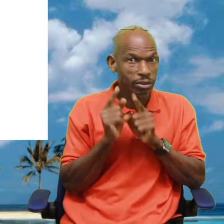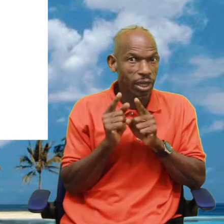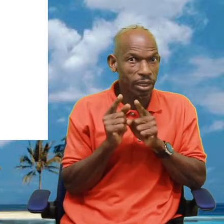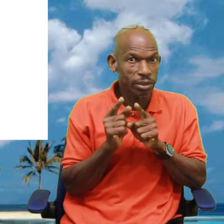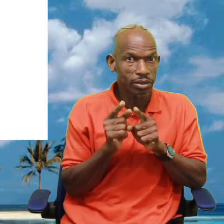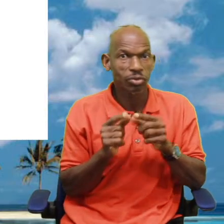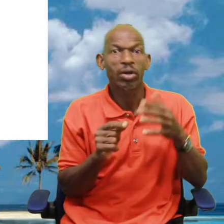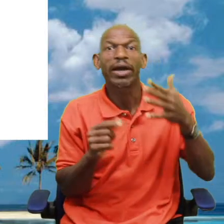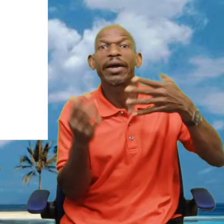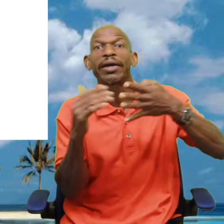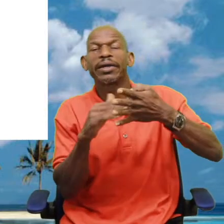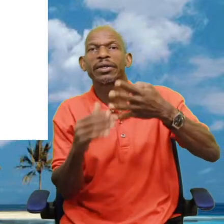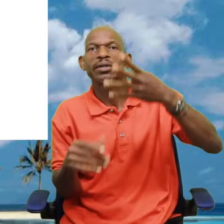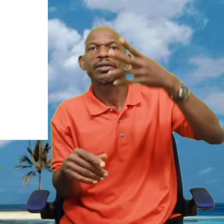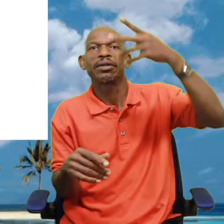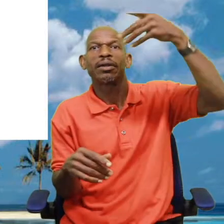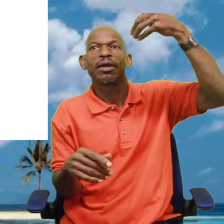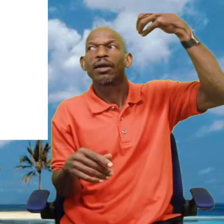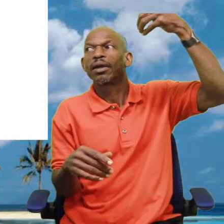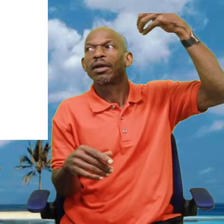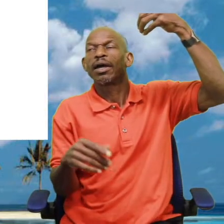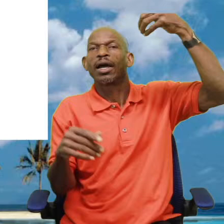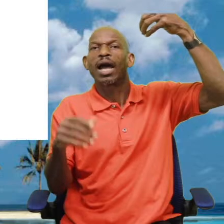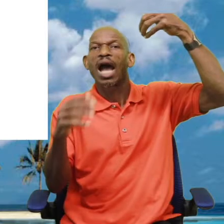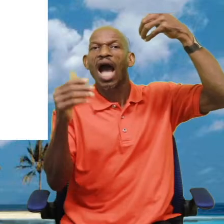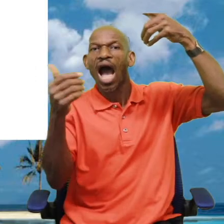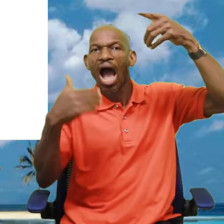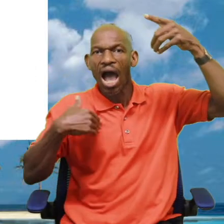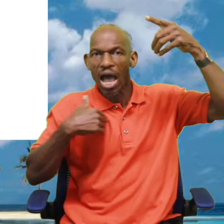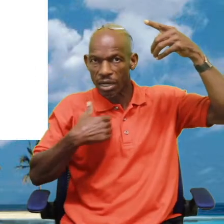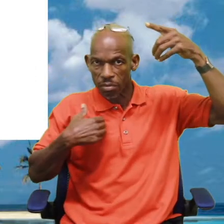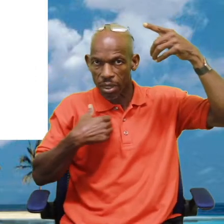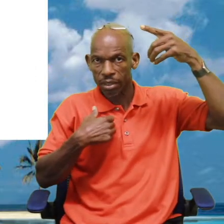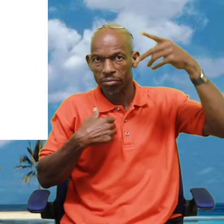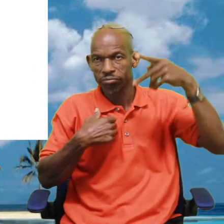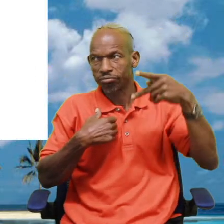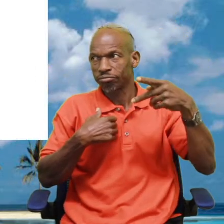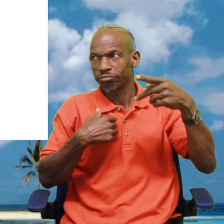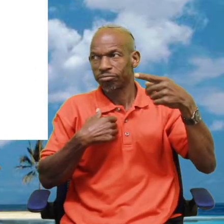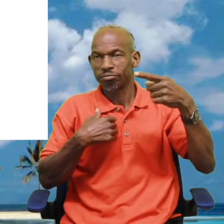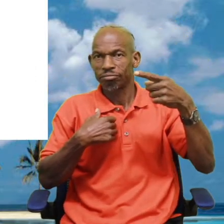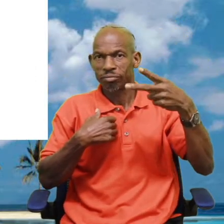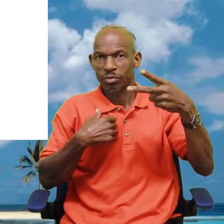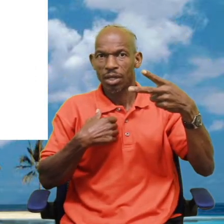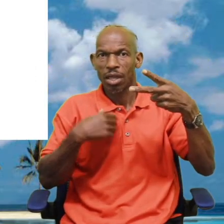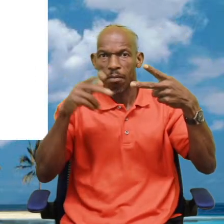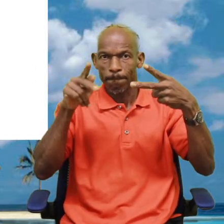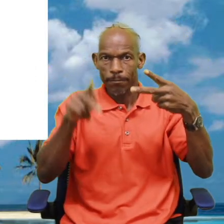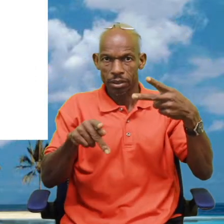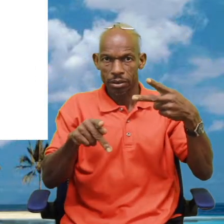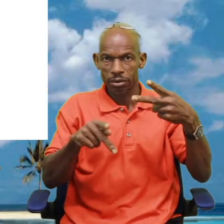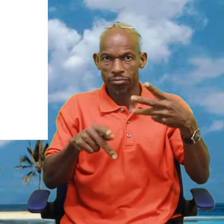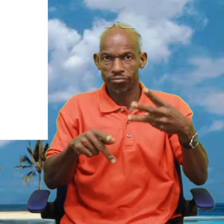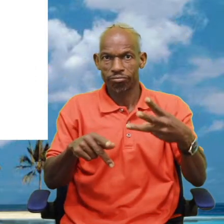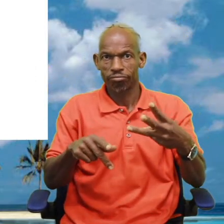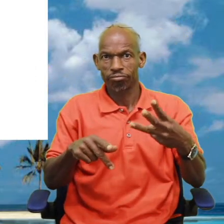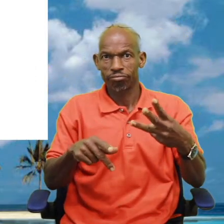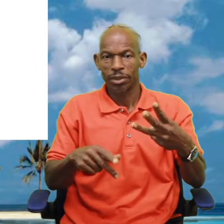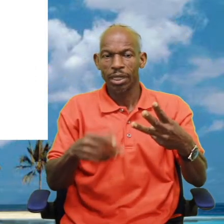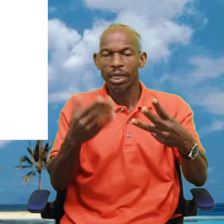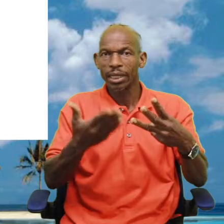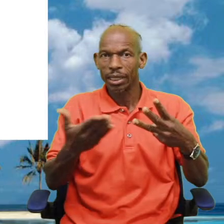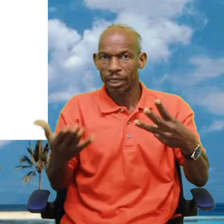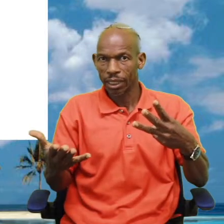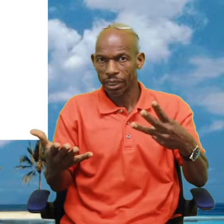So what we are going to do in order to create sentences, we are going to look at ordering our words based